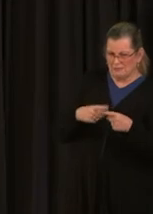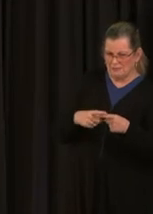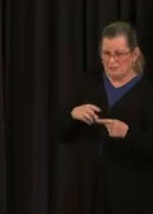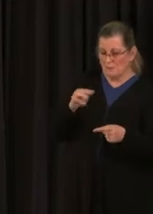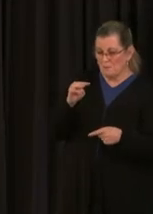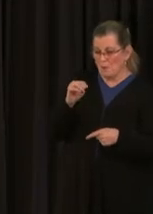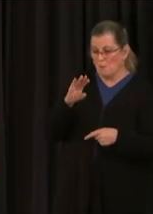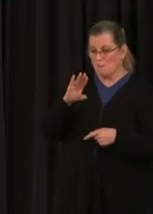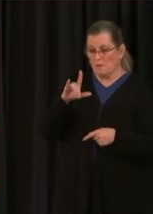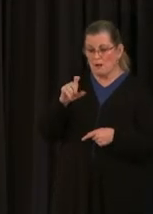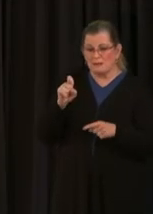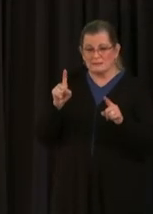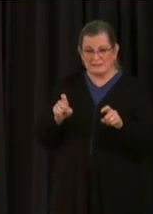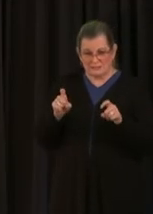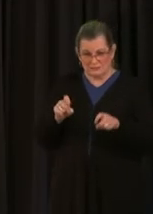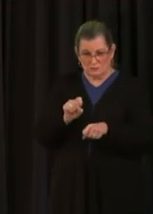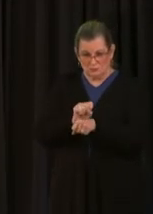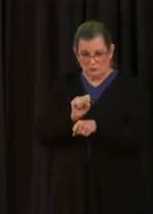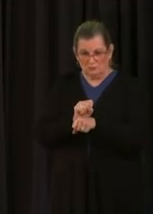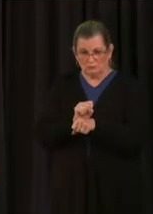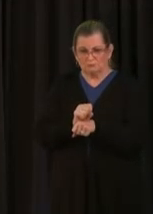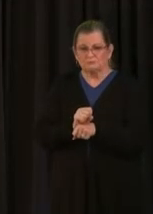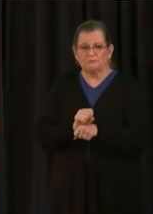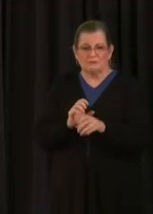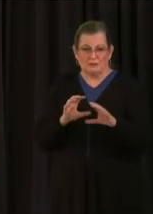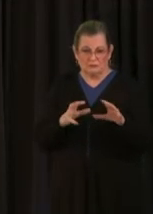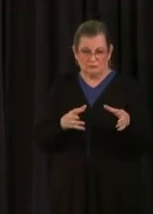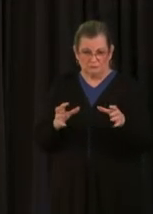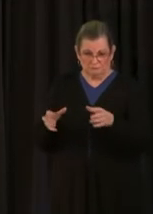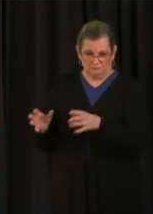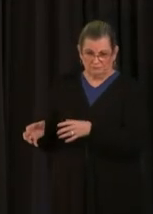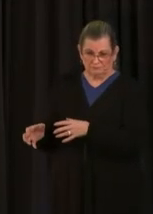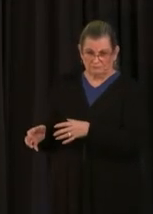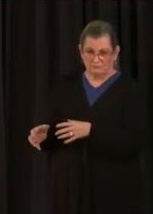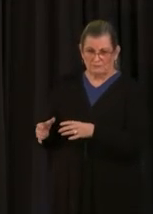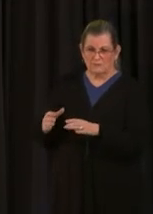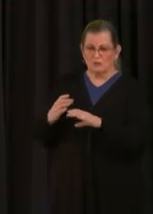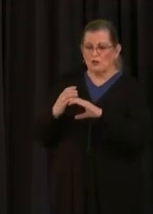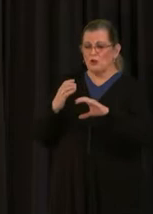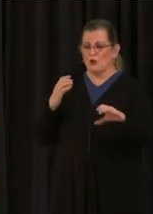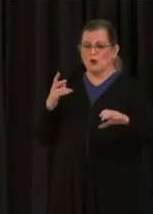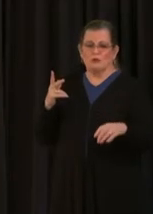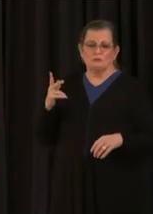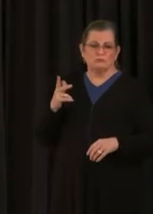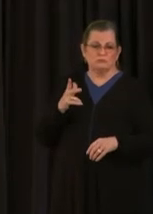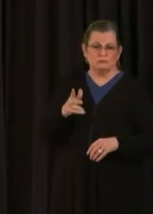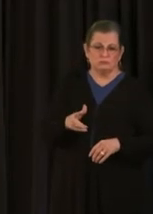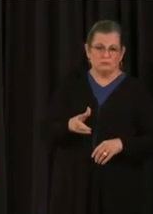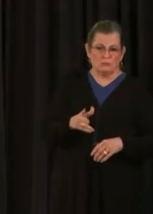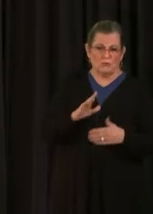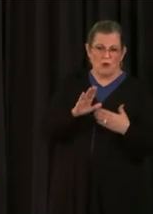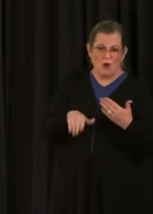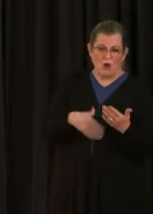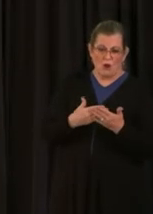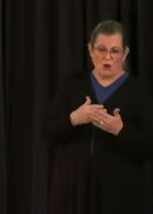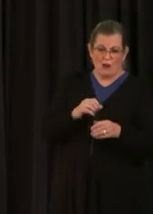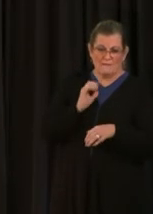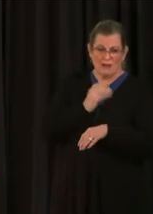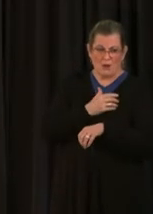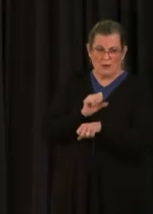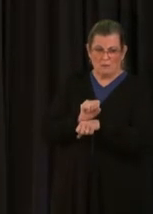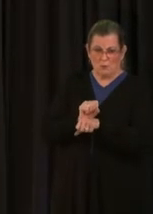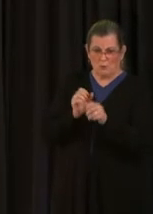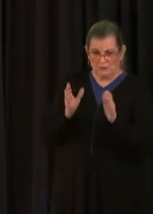to augment the existing practices for cleaning and disinfection, which we intend to maintain indefinitely. We